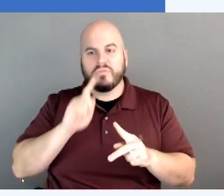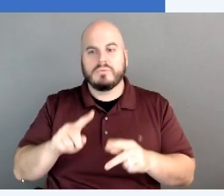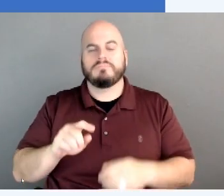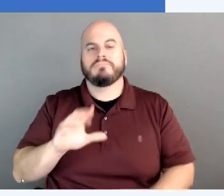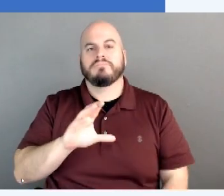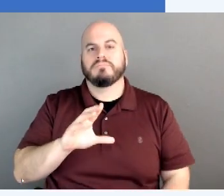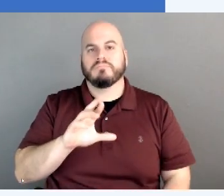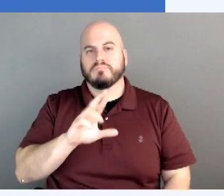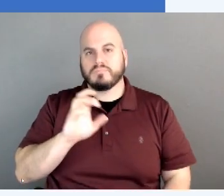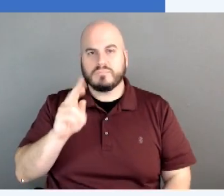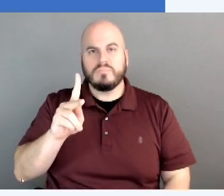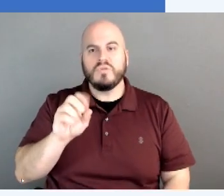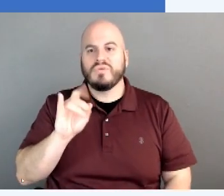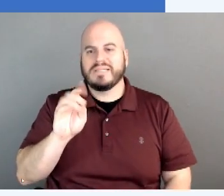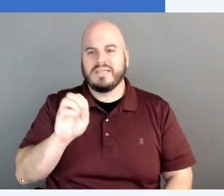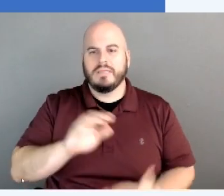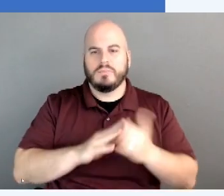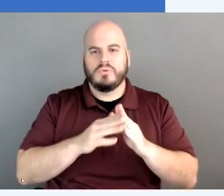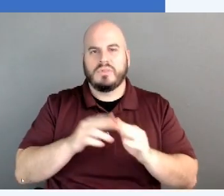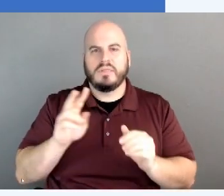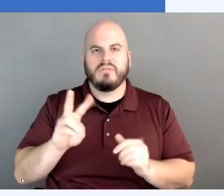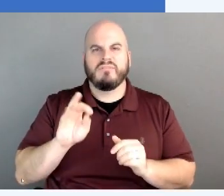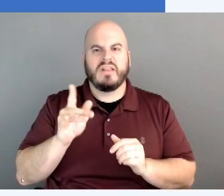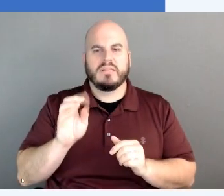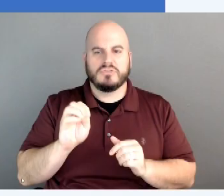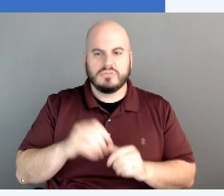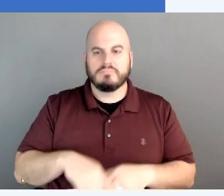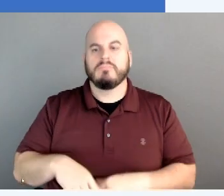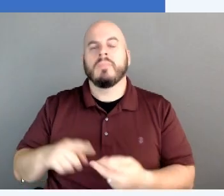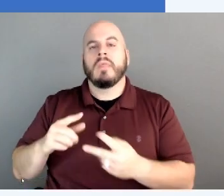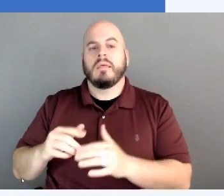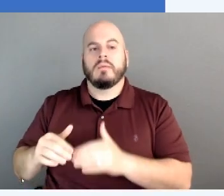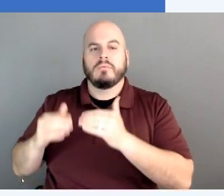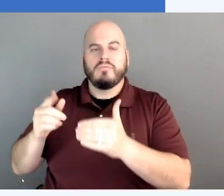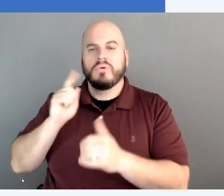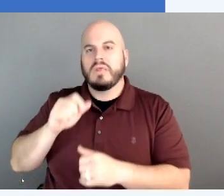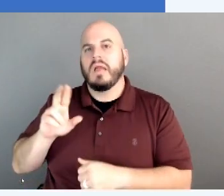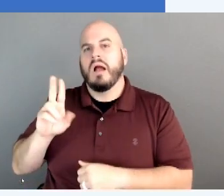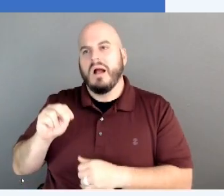Meyer Center, which is Mission Waco's sort of one-stop shop for the unhoused community,